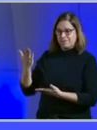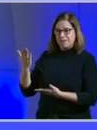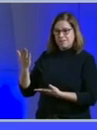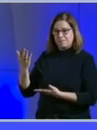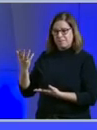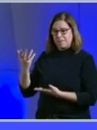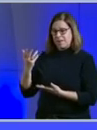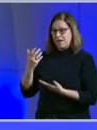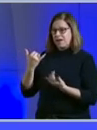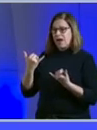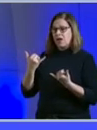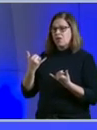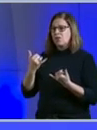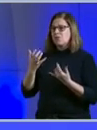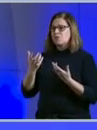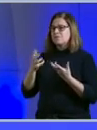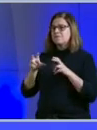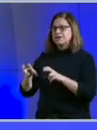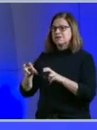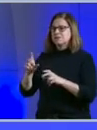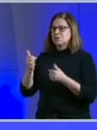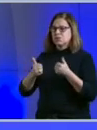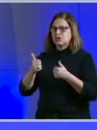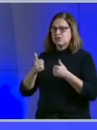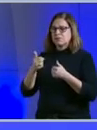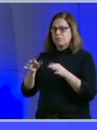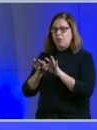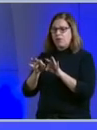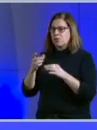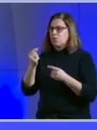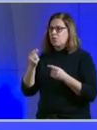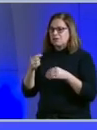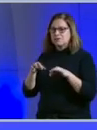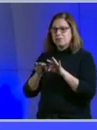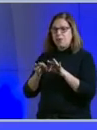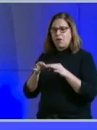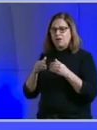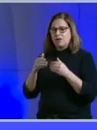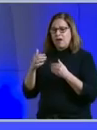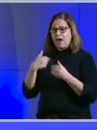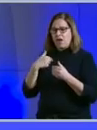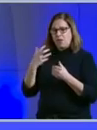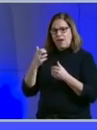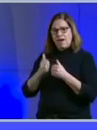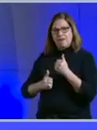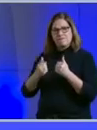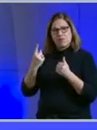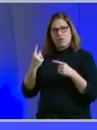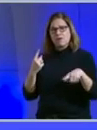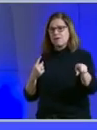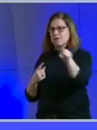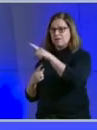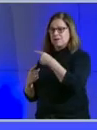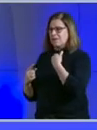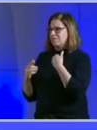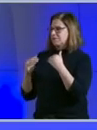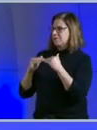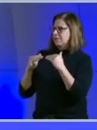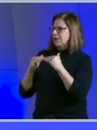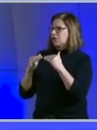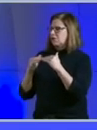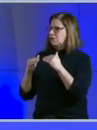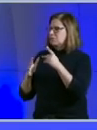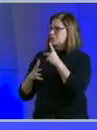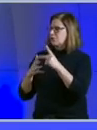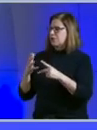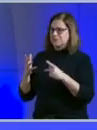on investing in order to make sure that everyone has that fair shot? I'll sort of throw out one example that I think